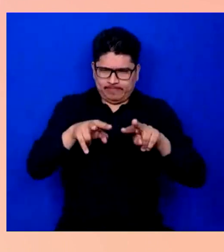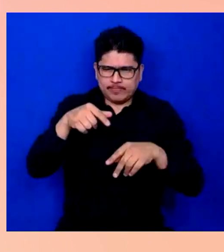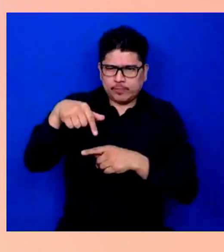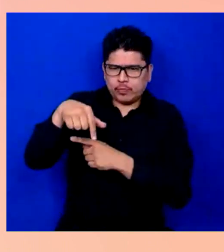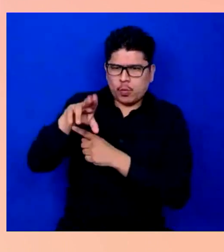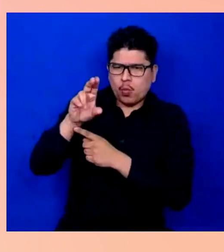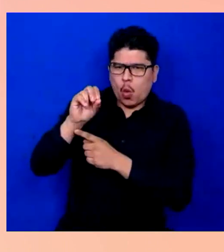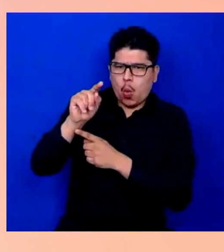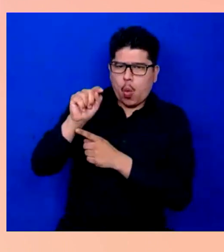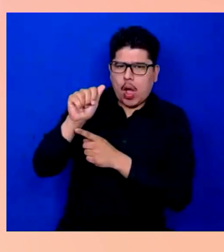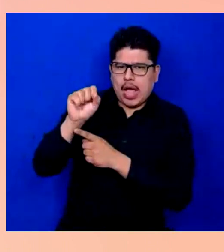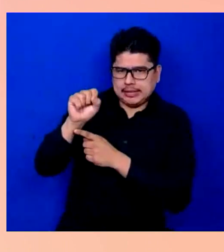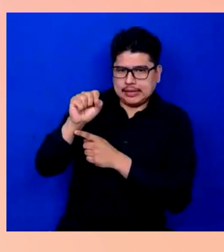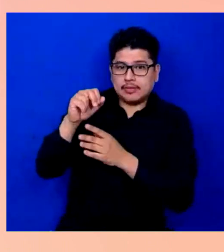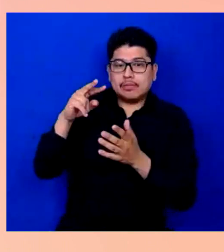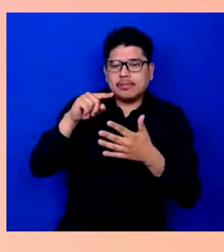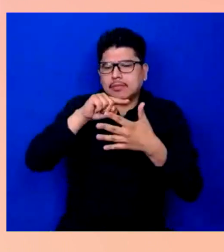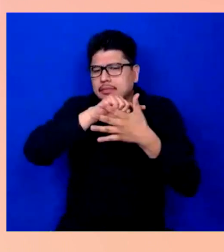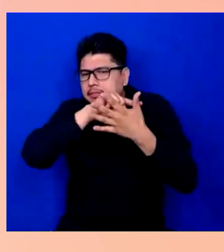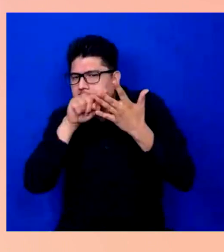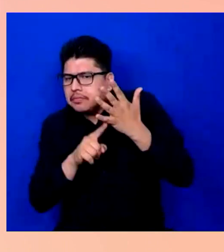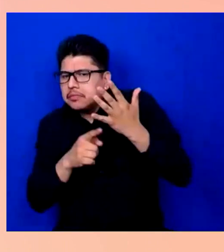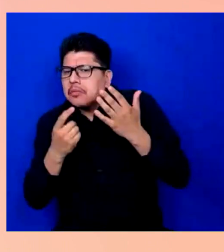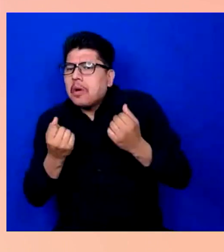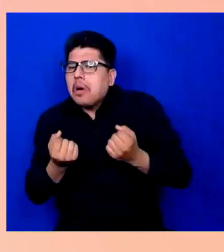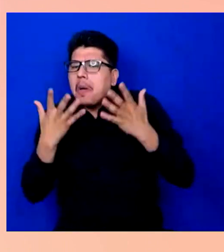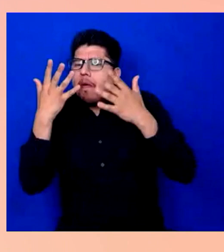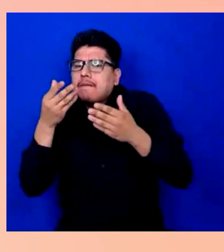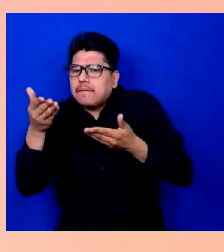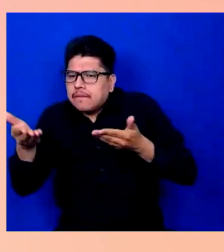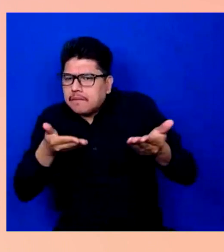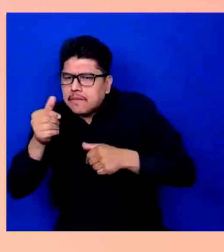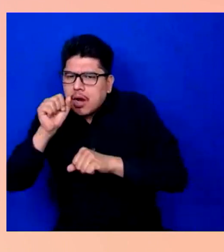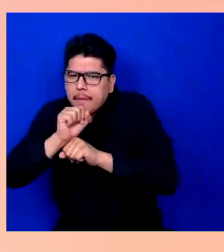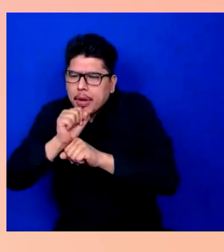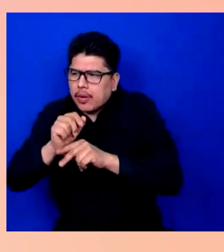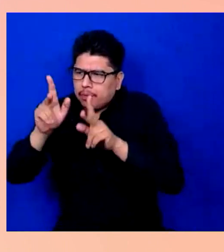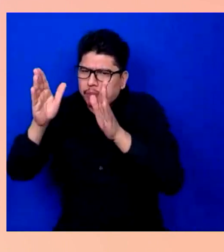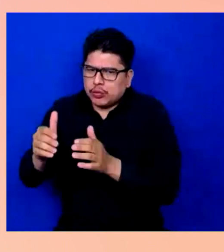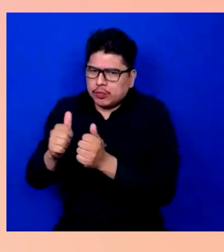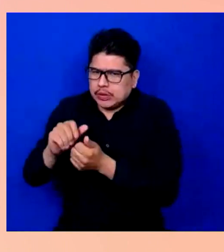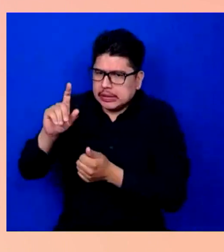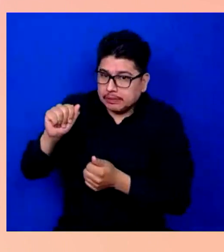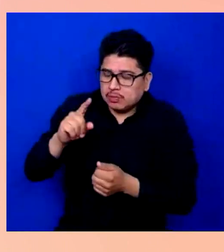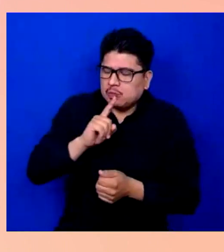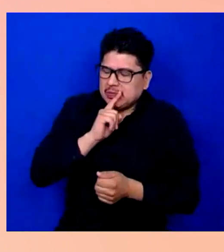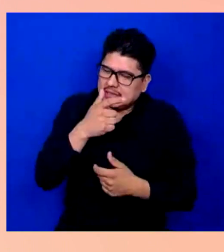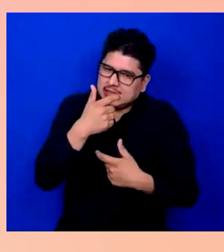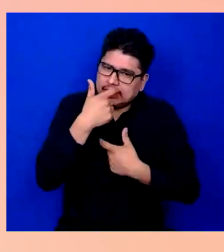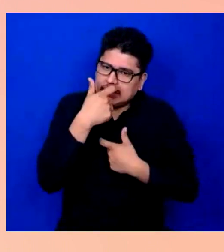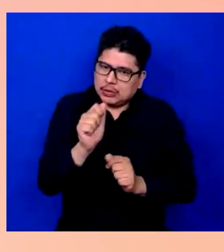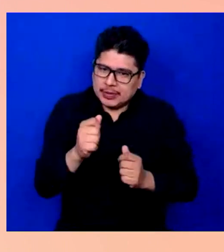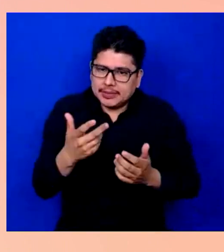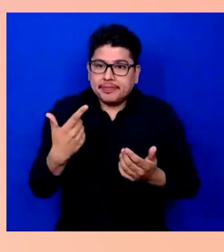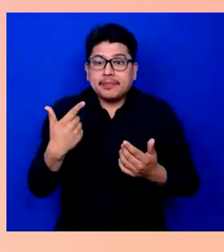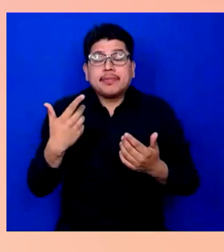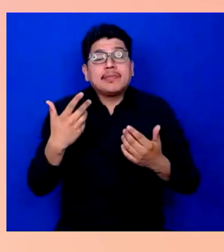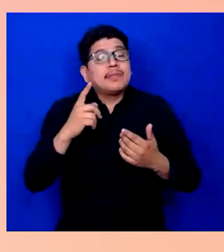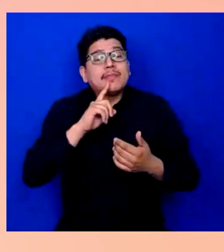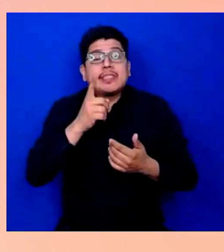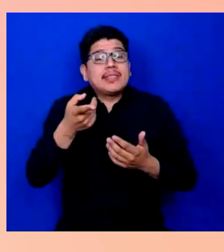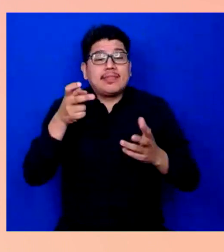employment of persons with disabilities. And one that is very interesting for us, which is guidance on the provision of